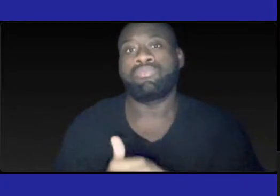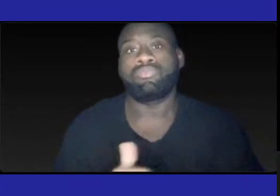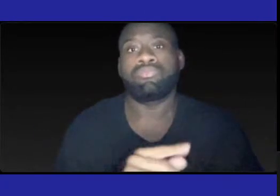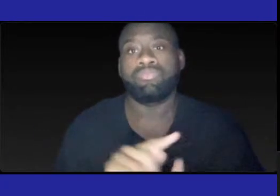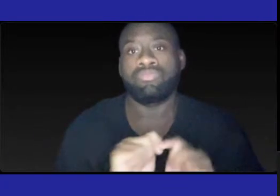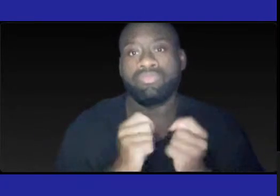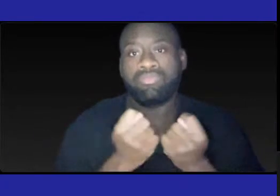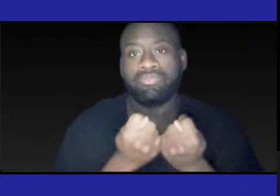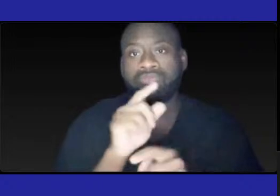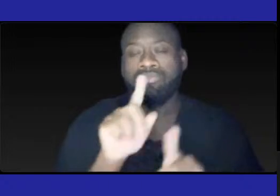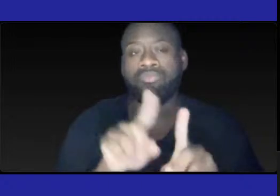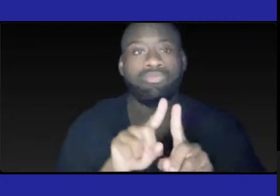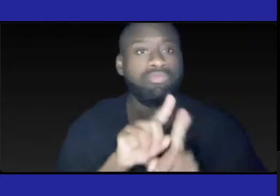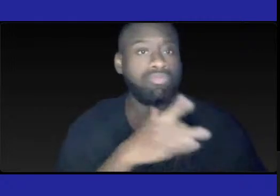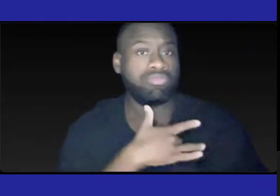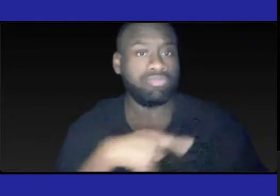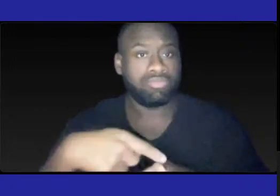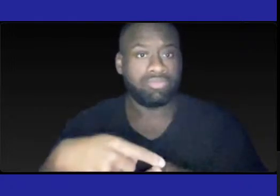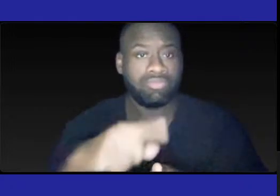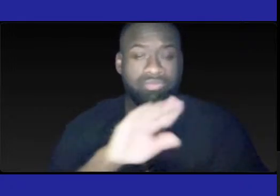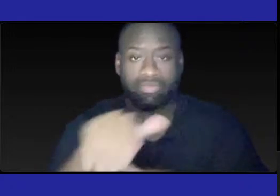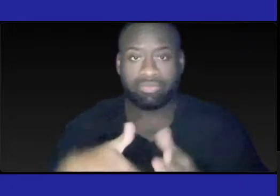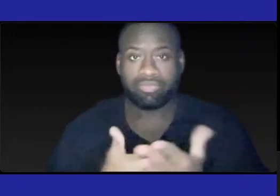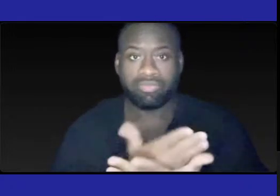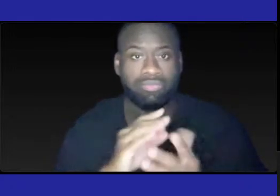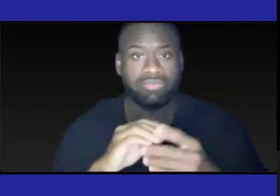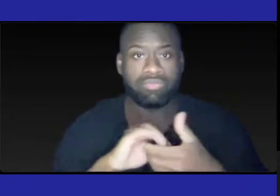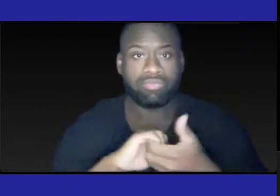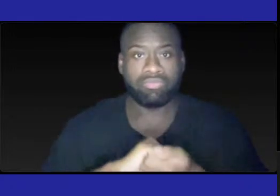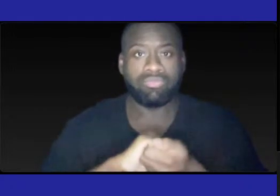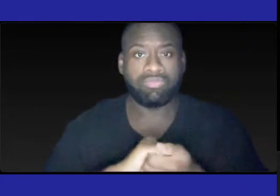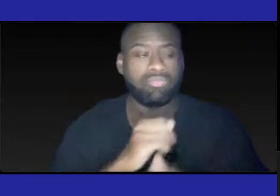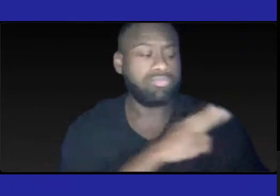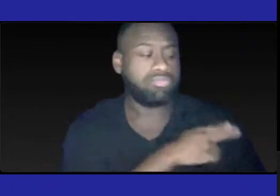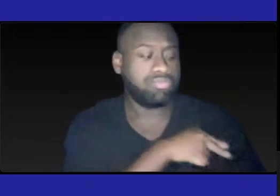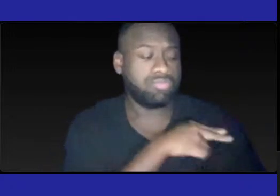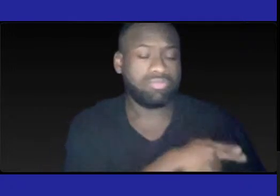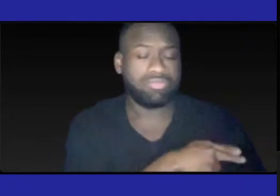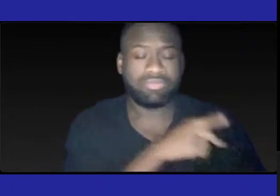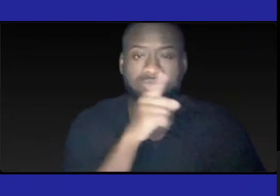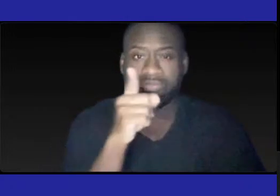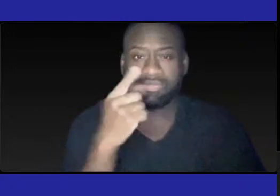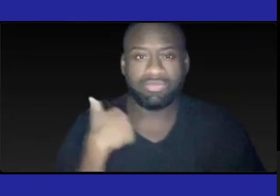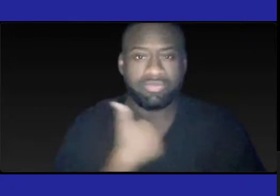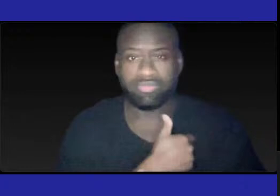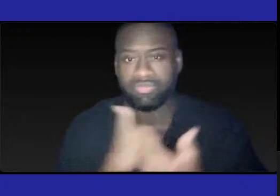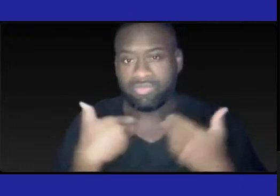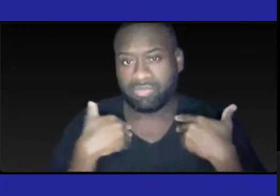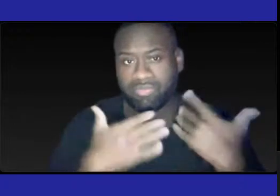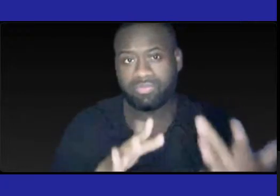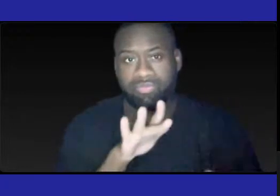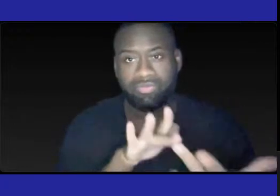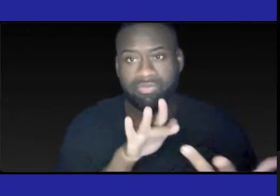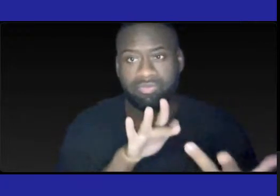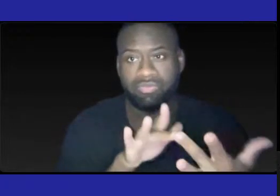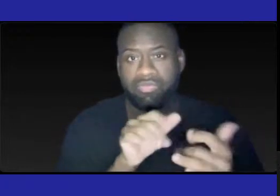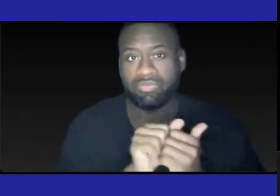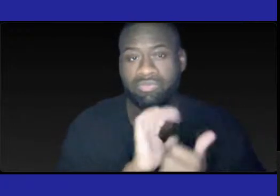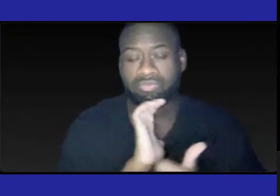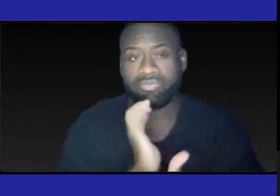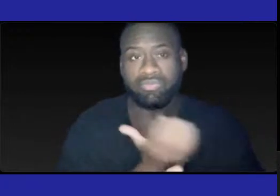cardiologists, but then all of our partners also in our hospitals. We have made contact with our